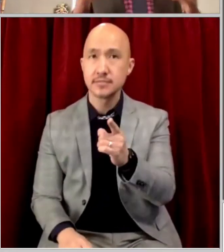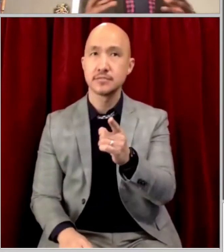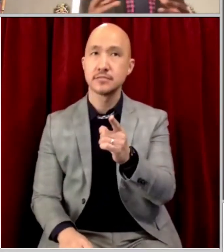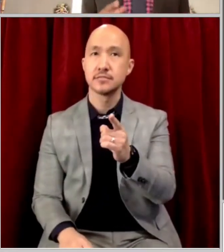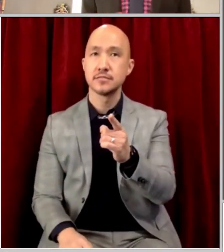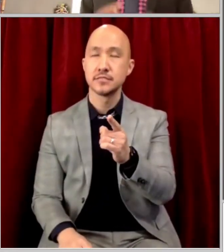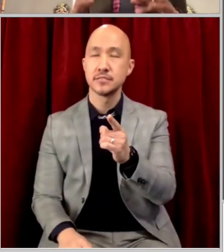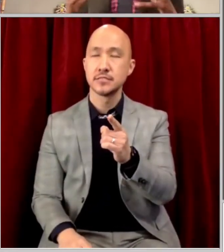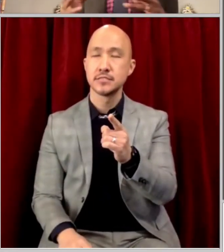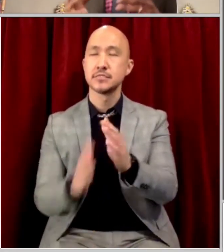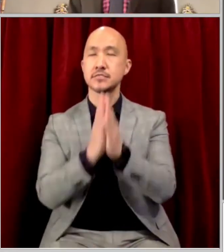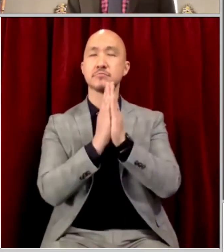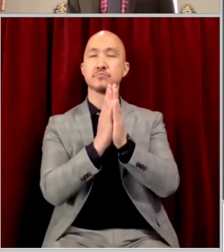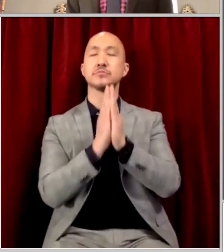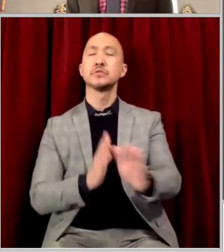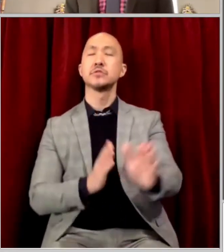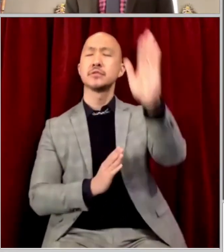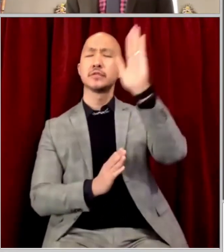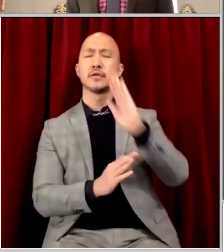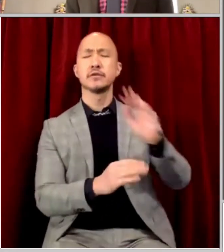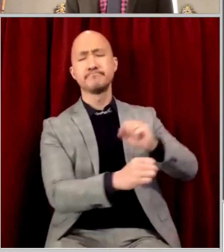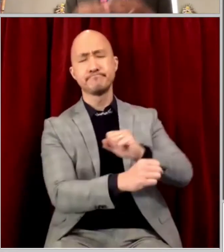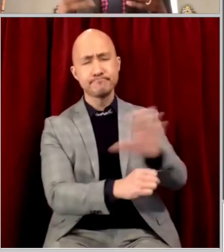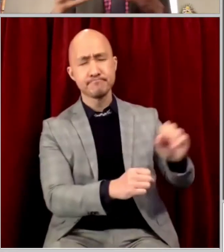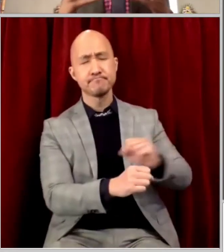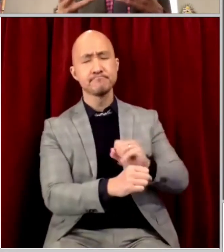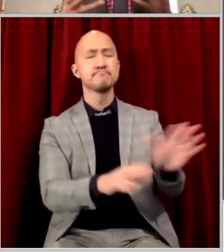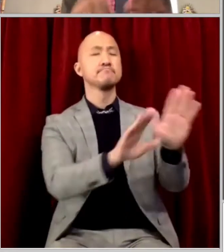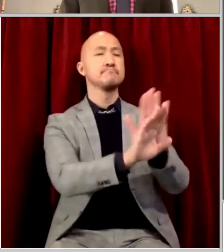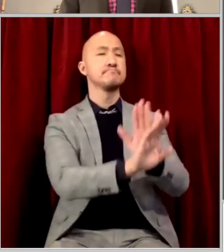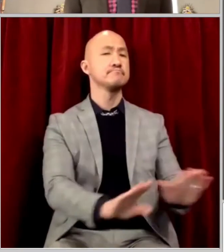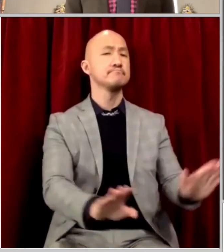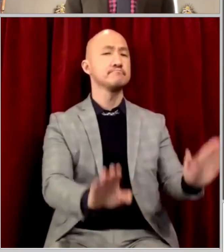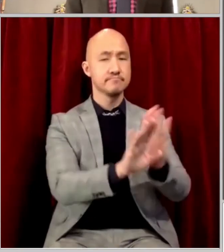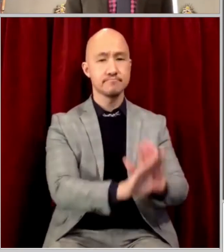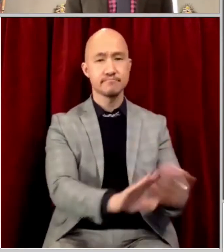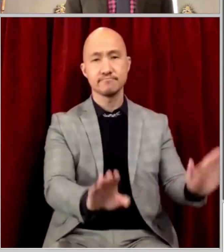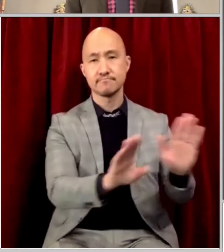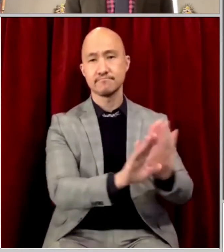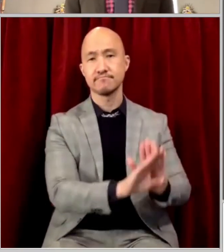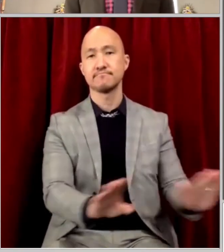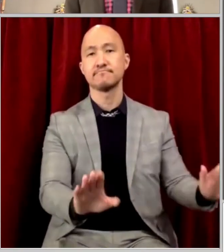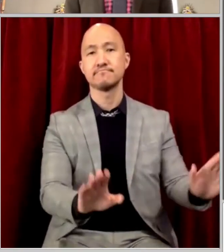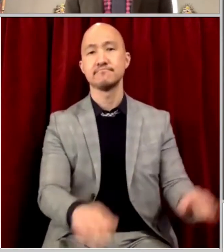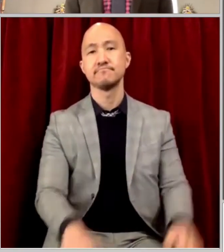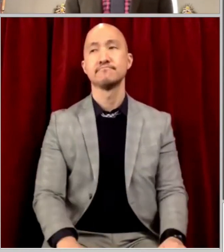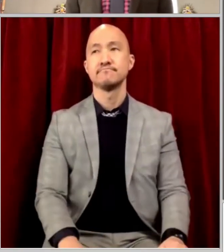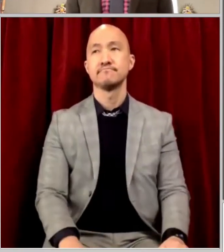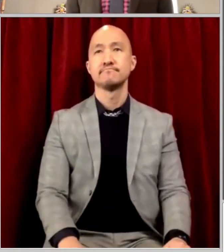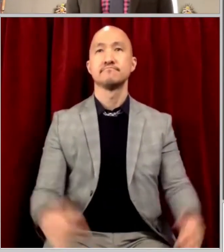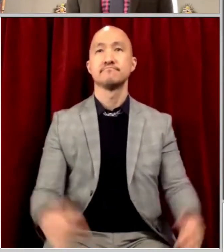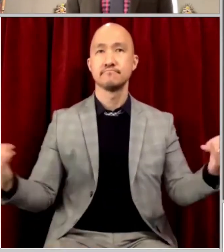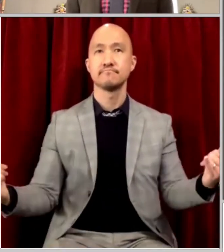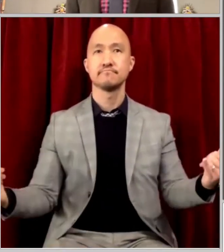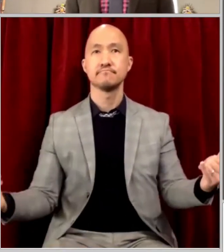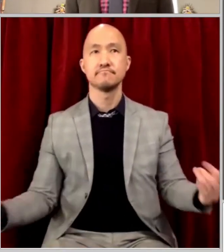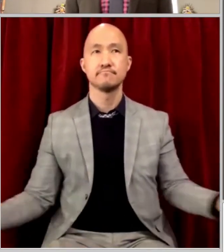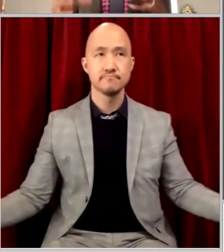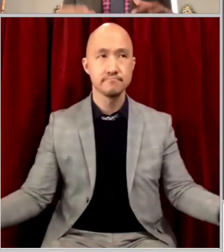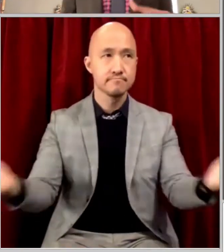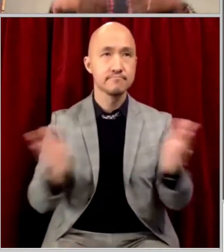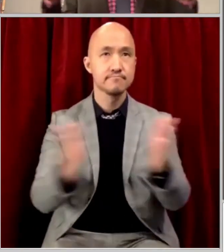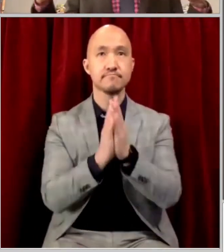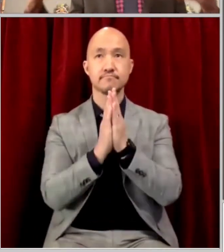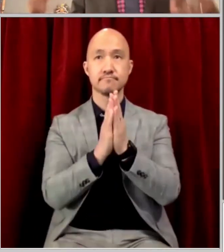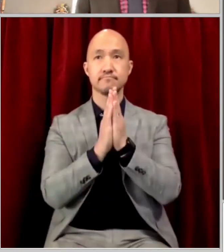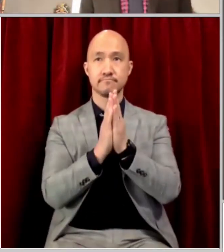be at work even in this war that's going on in Ukraine. So let's go to the Lord in prayer, not